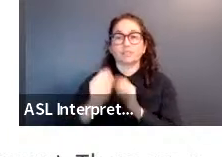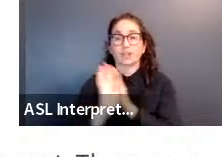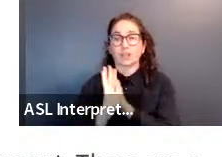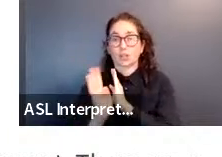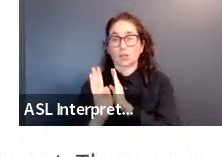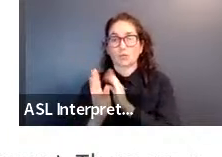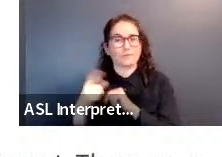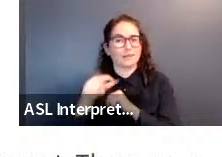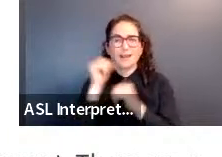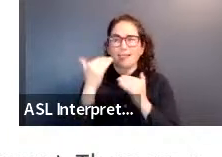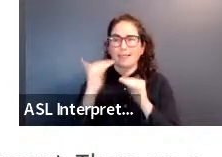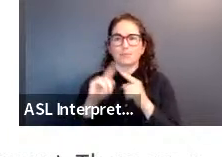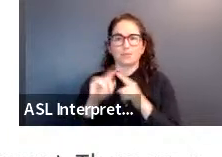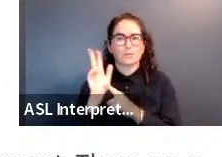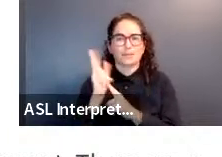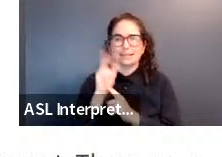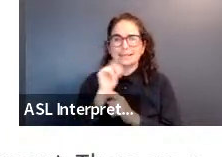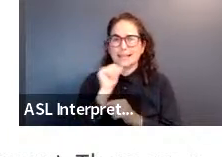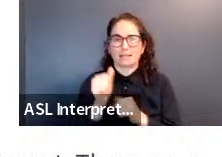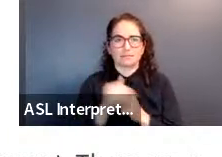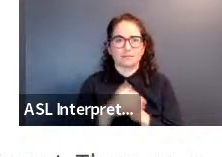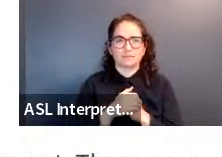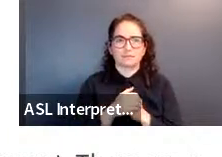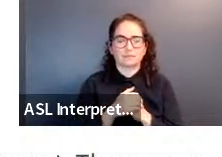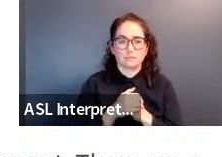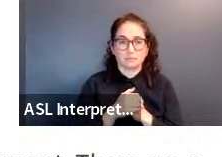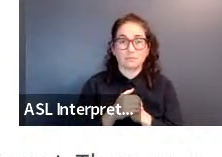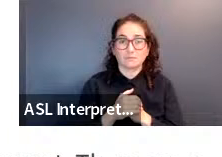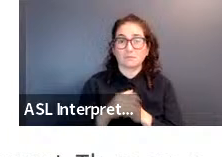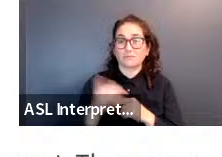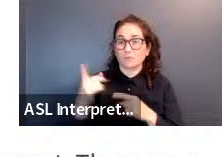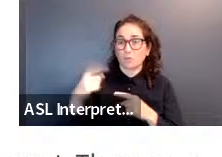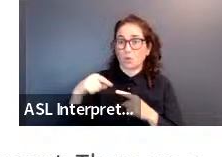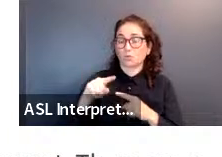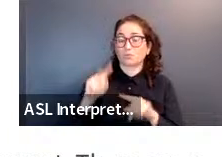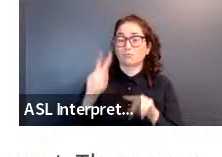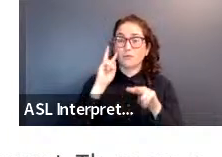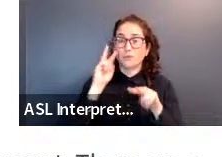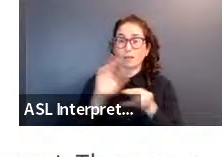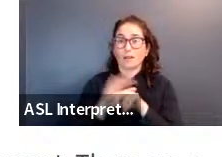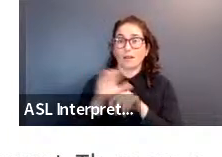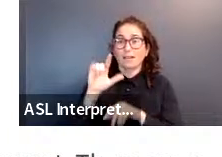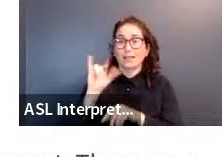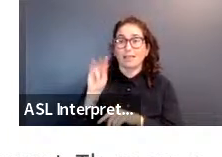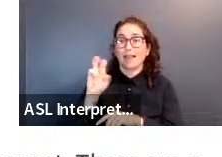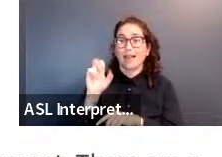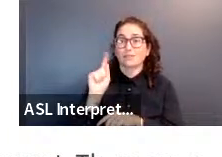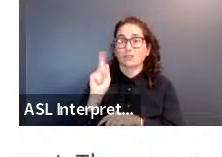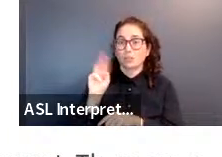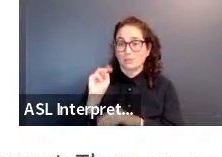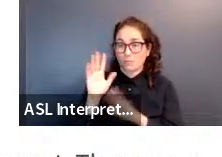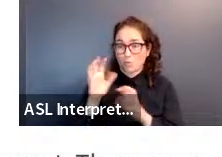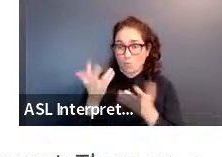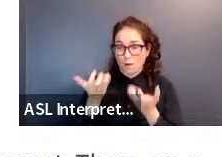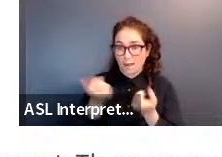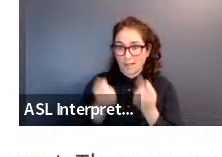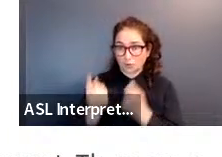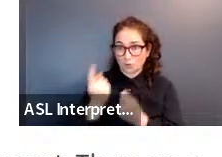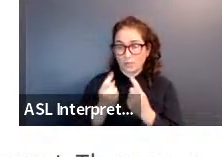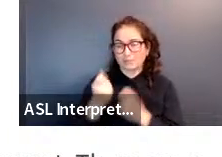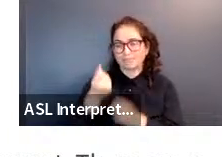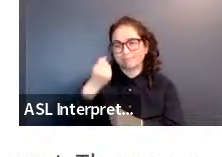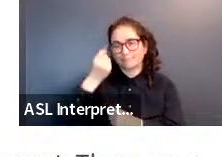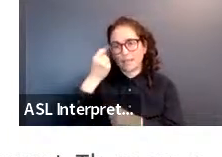are not limited to 3 minutes. To those of you viewing us on live stream and wishing to ask questions, please be mindful